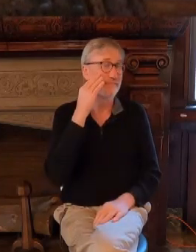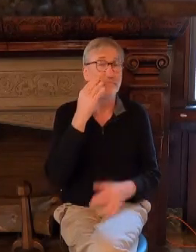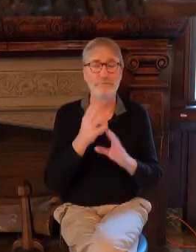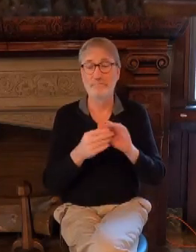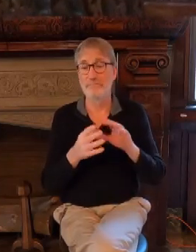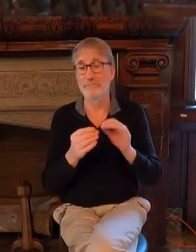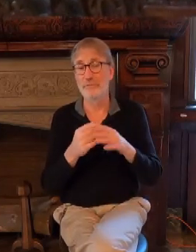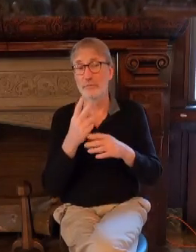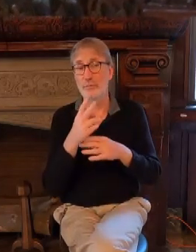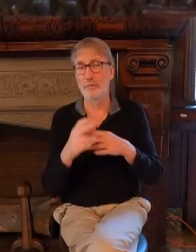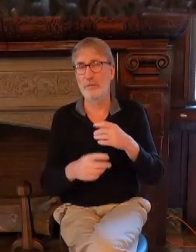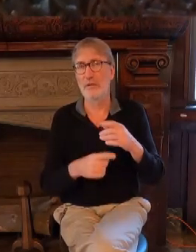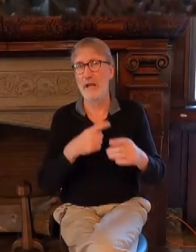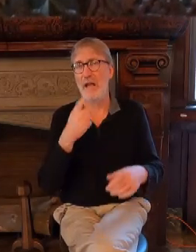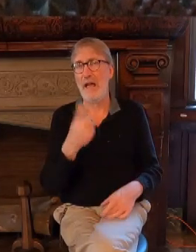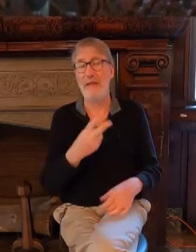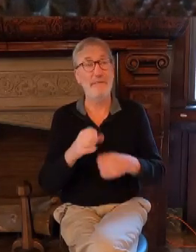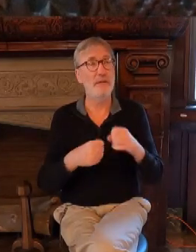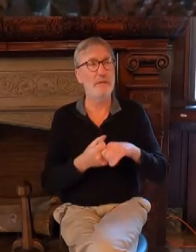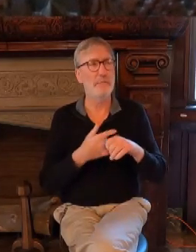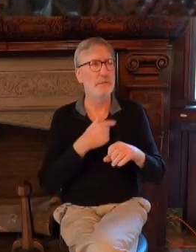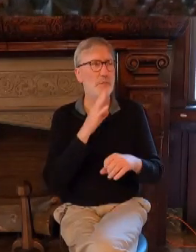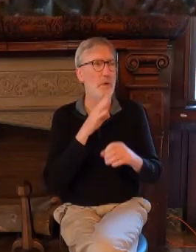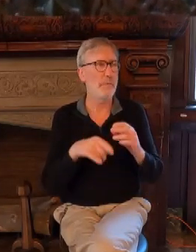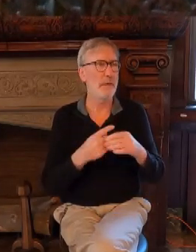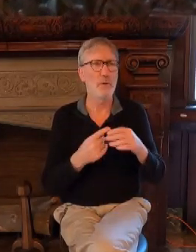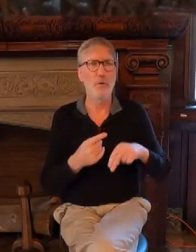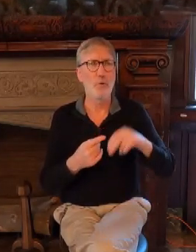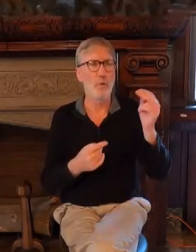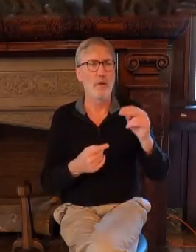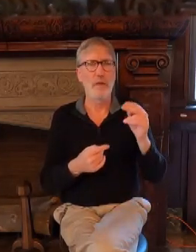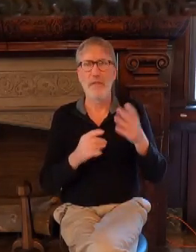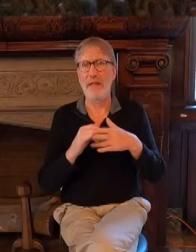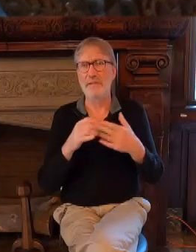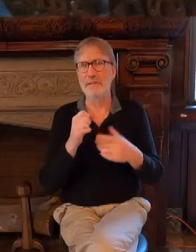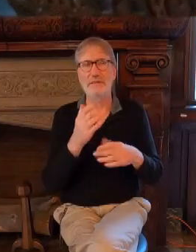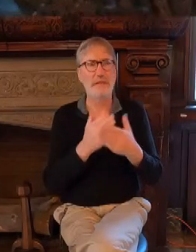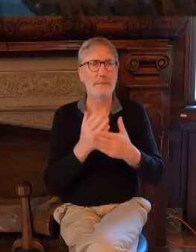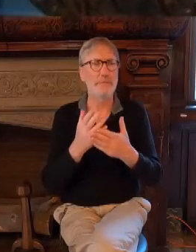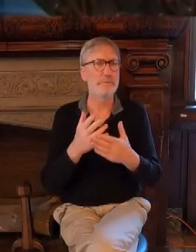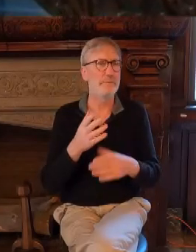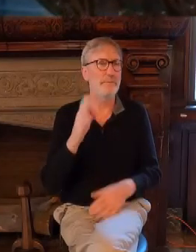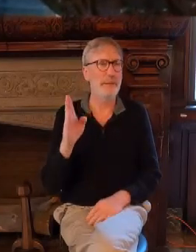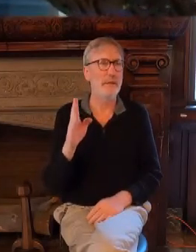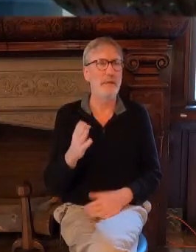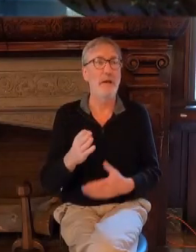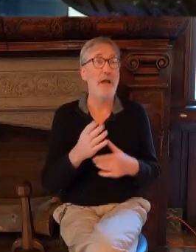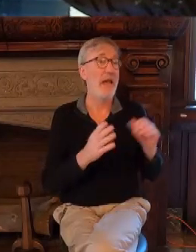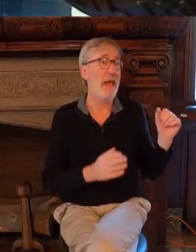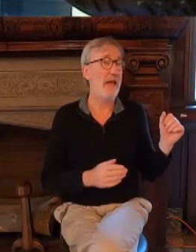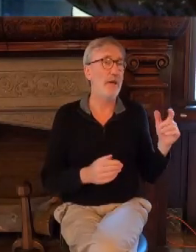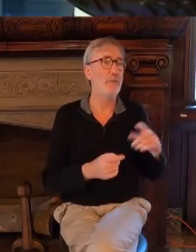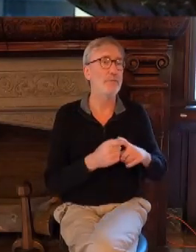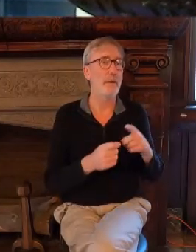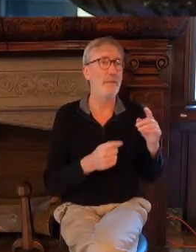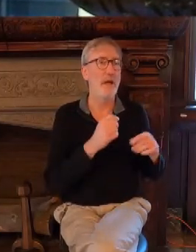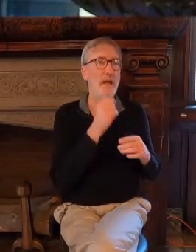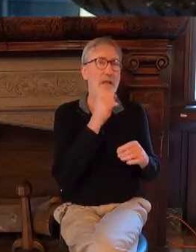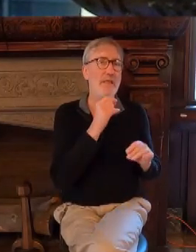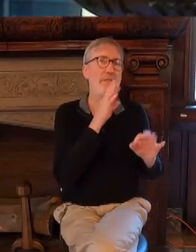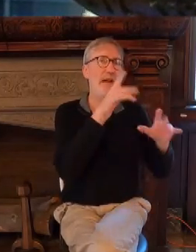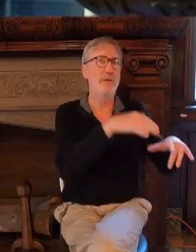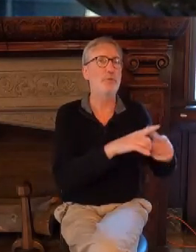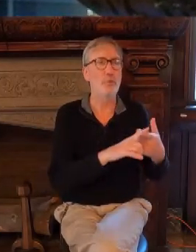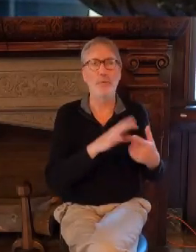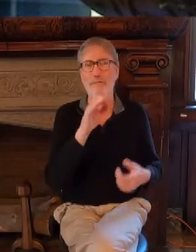for the past 2.5 years. So I'm here to talk about North Promenade Segment B. Segment A was from the Fountain to